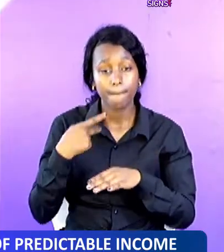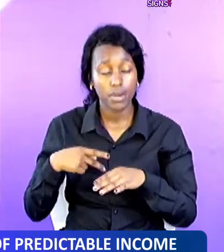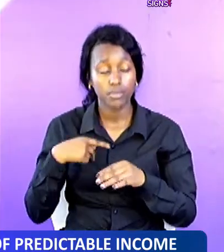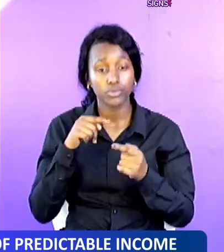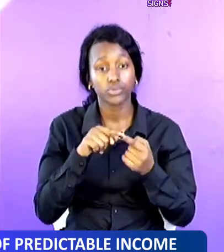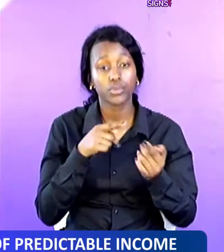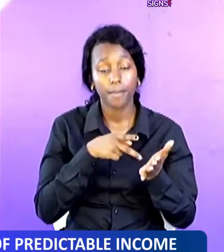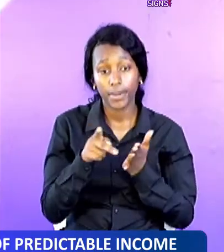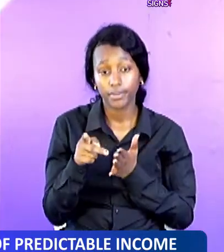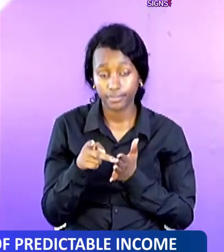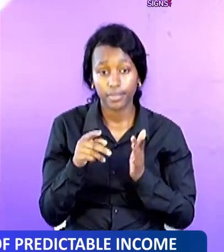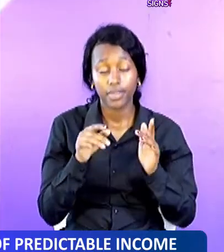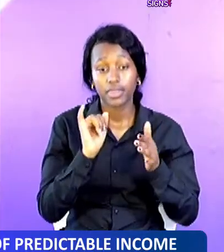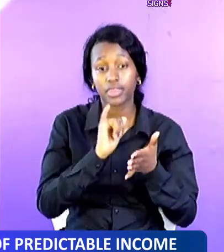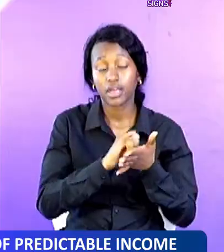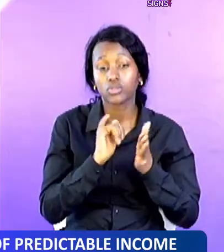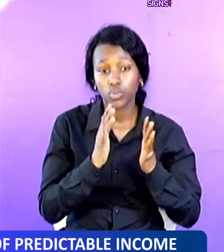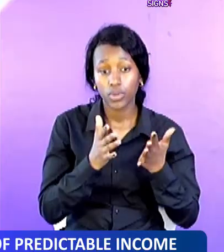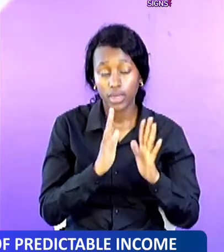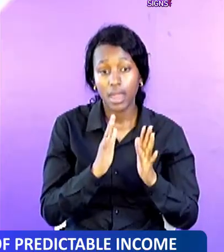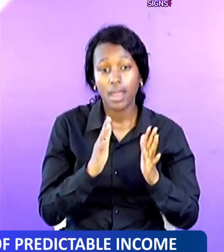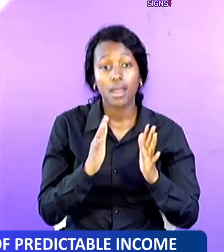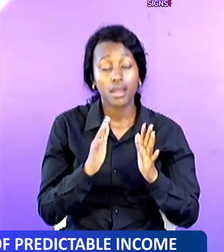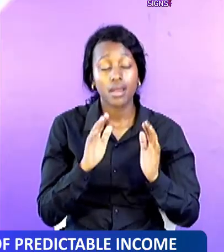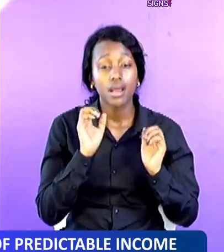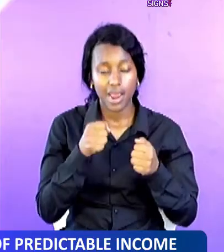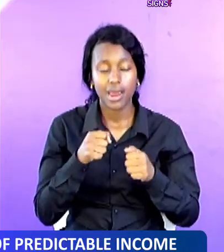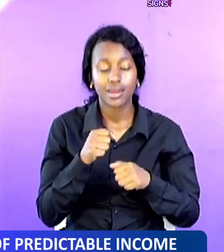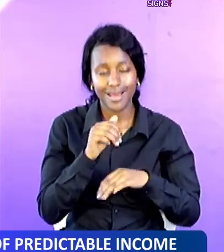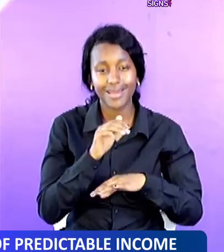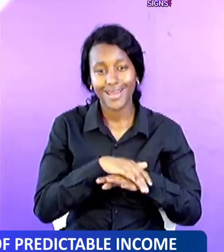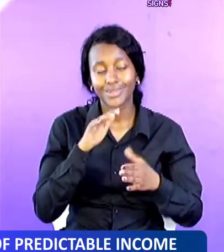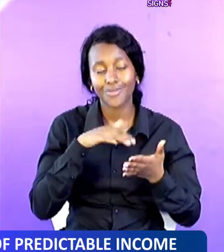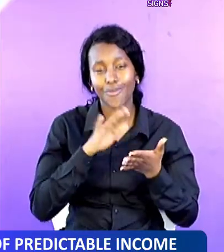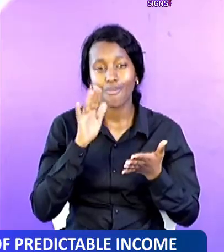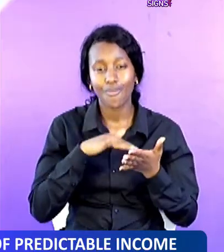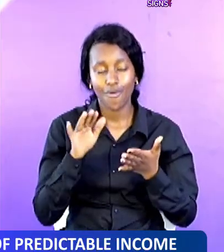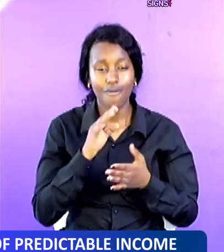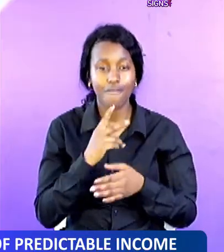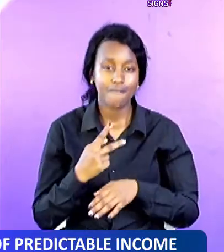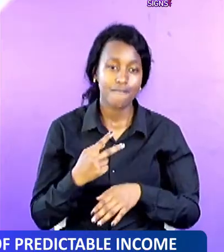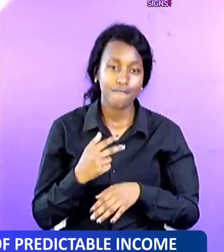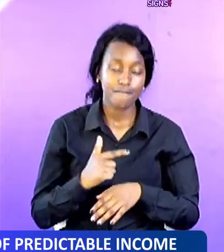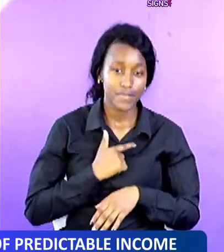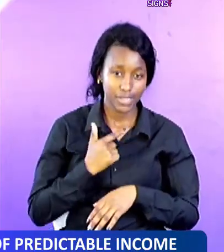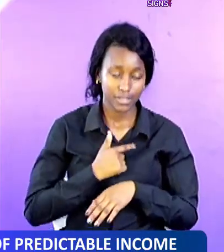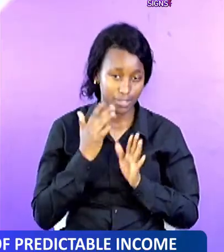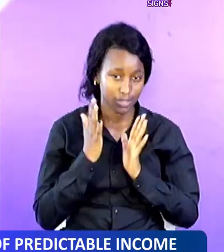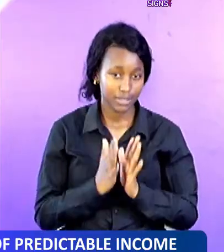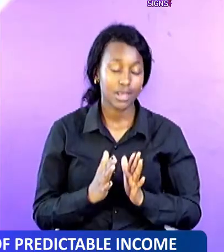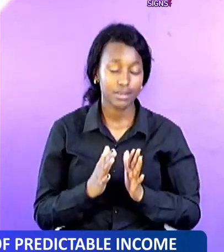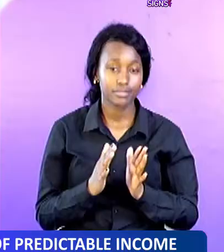almost guaranteed of regular visitors. But the concept is the same.